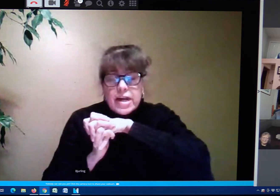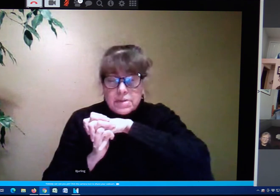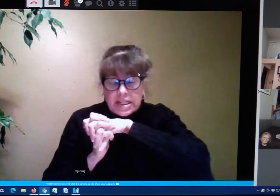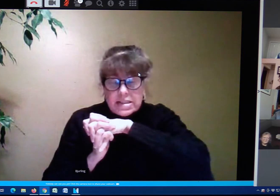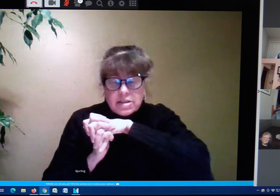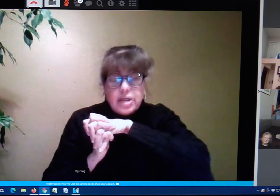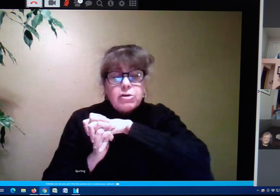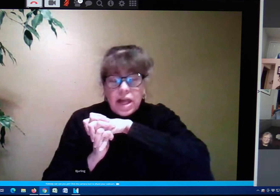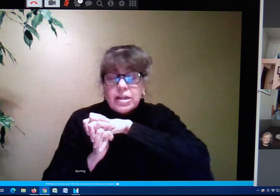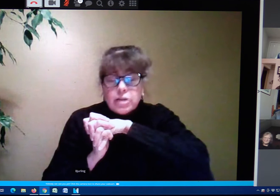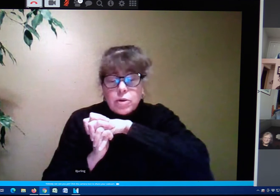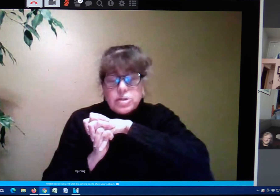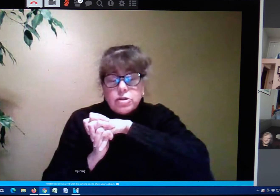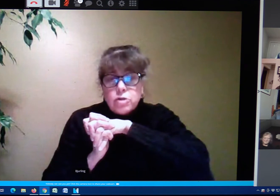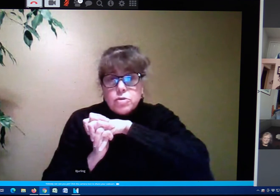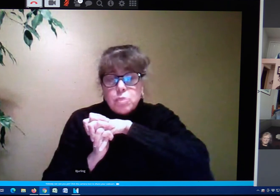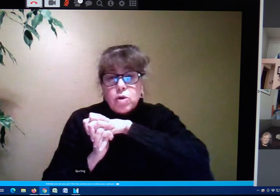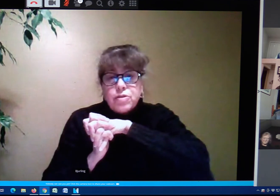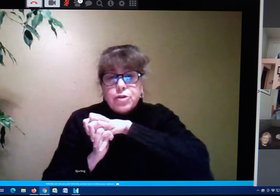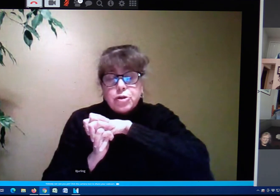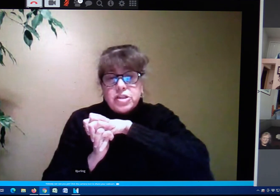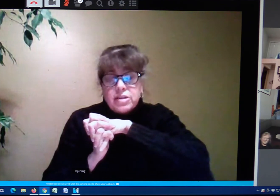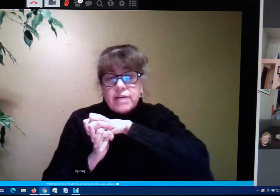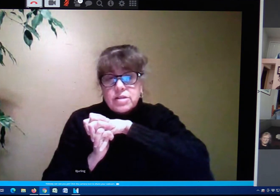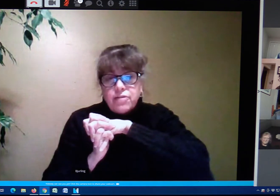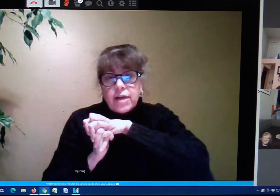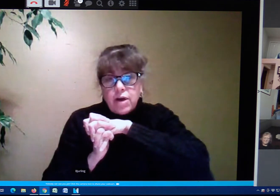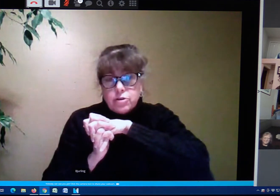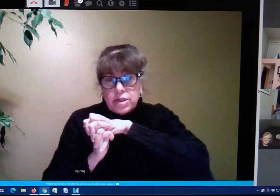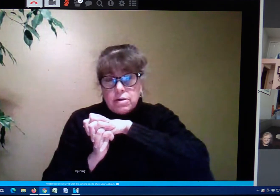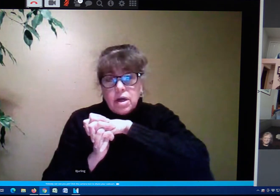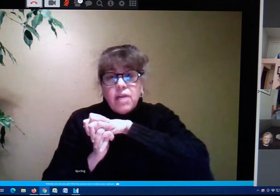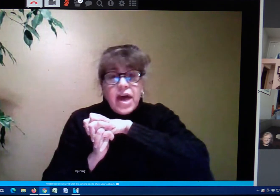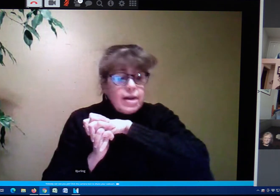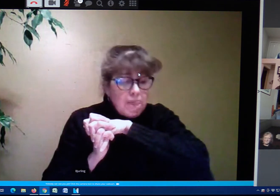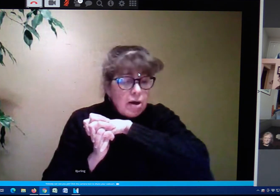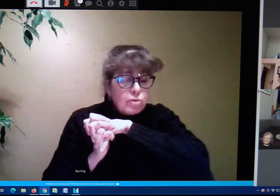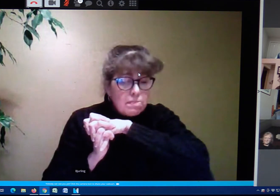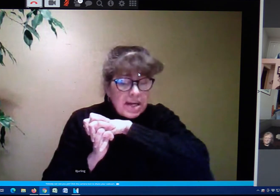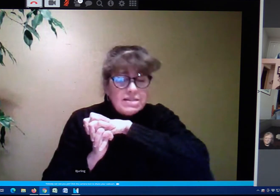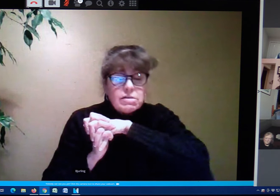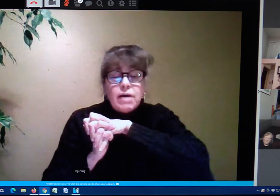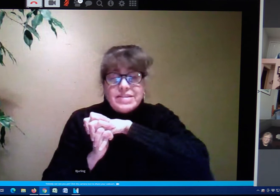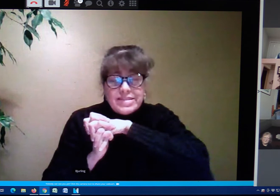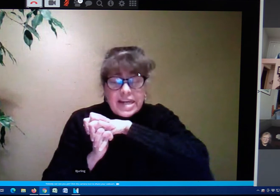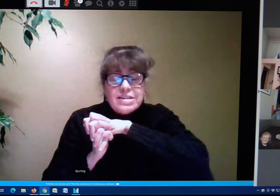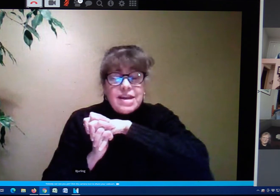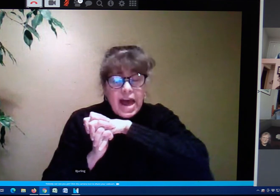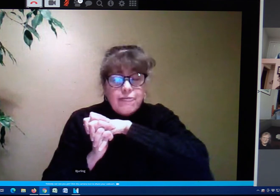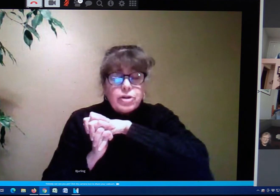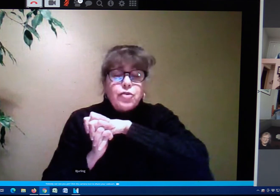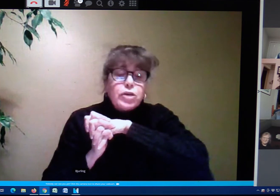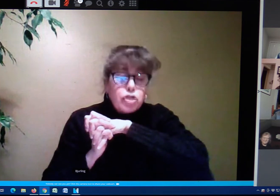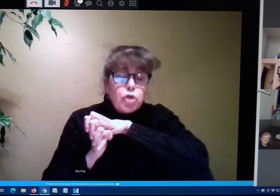for families, they're likely going to use more than the 13,500. That amount was based on the